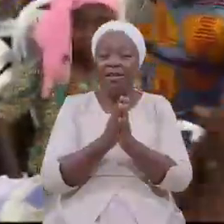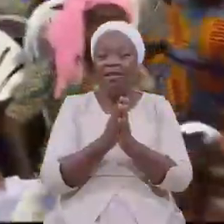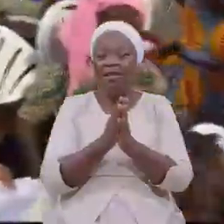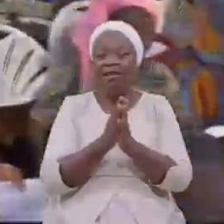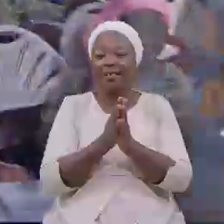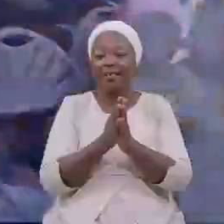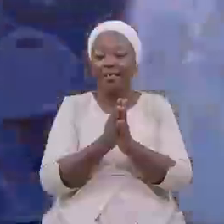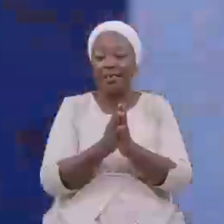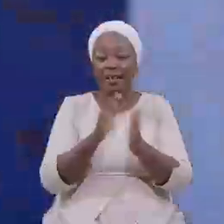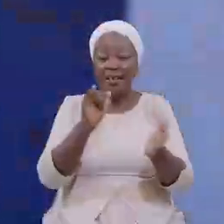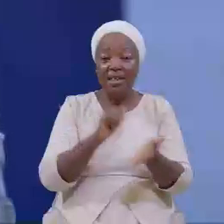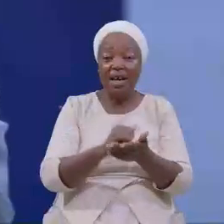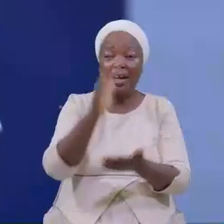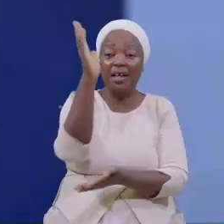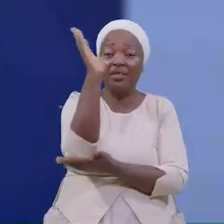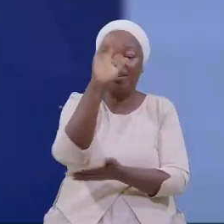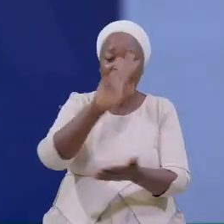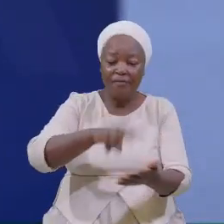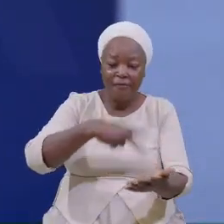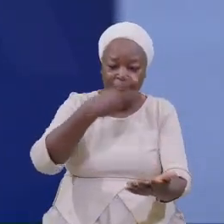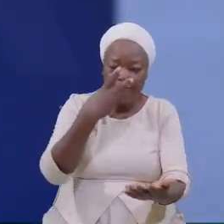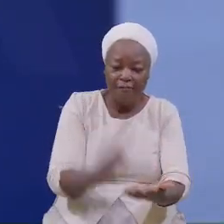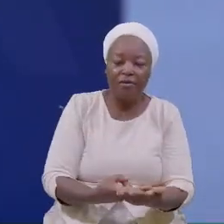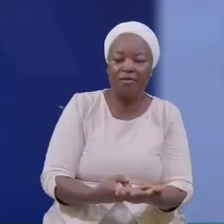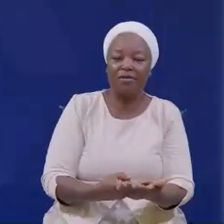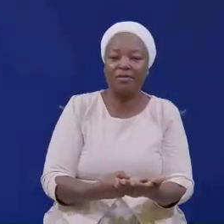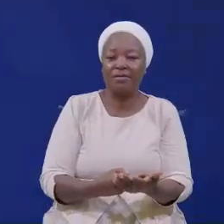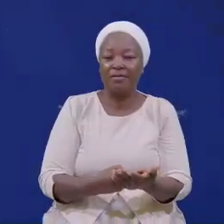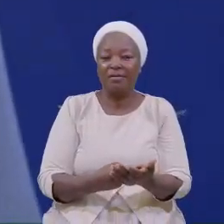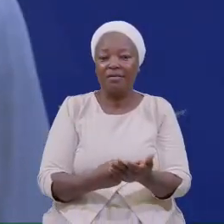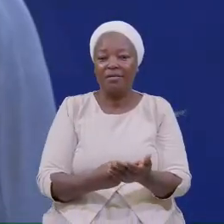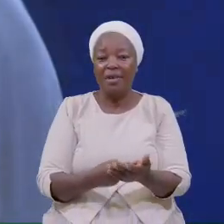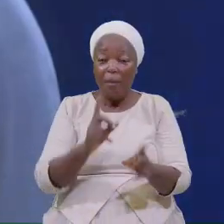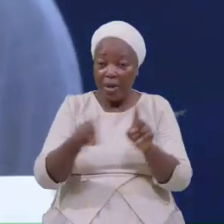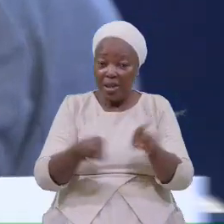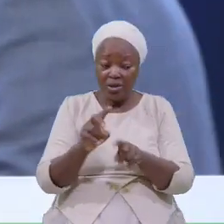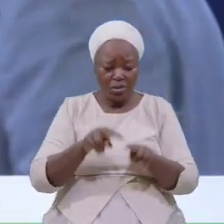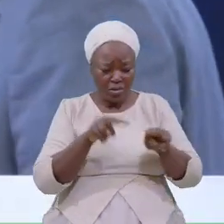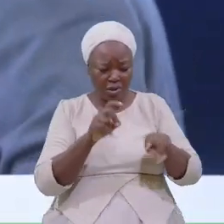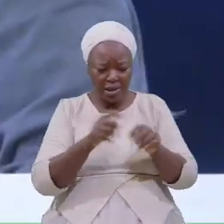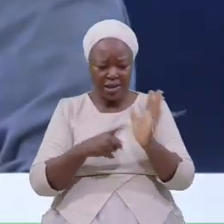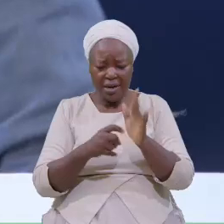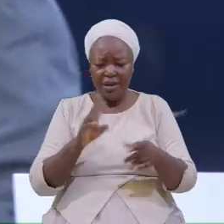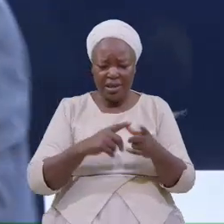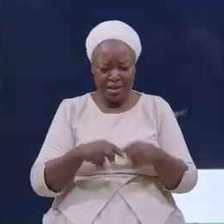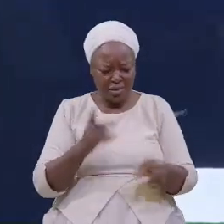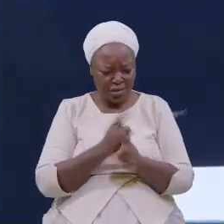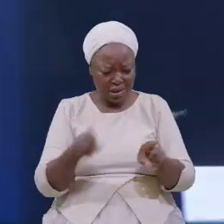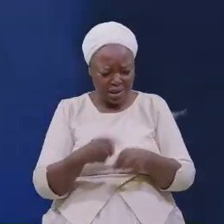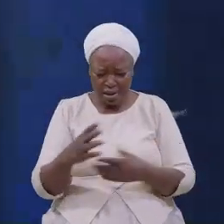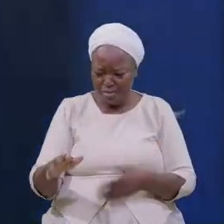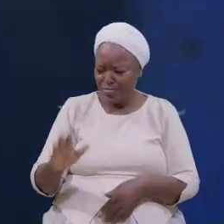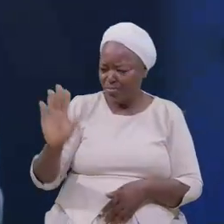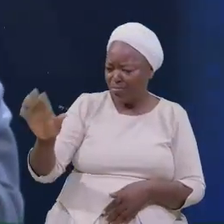that tree falls now. But as you look at the leaves, they look like, Pastor, they're